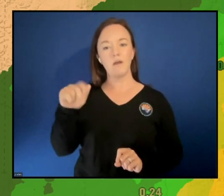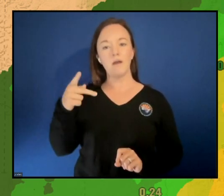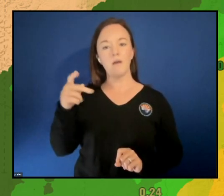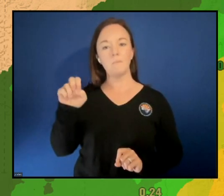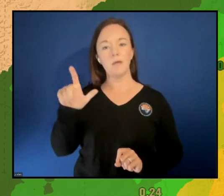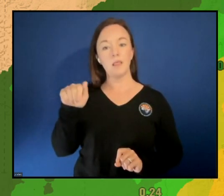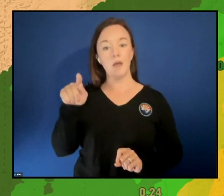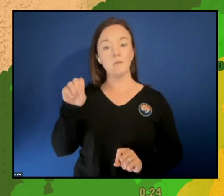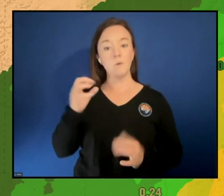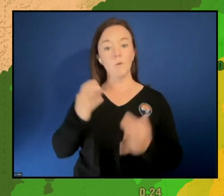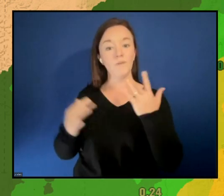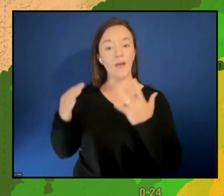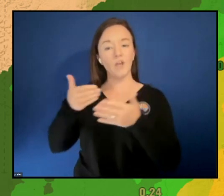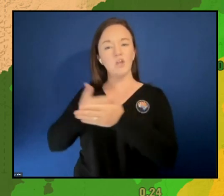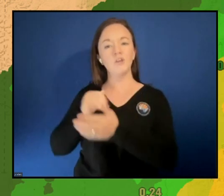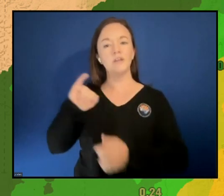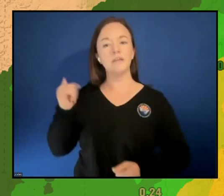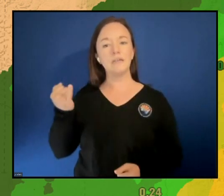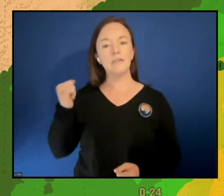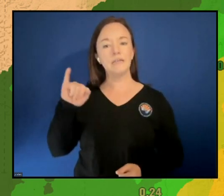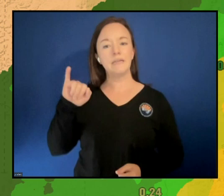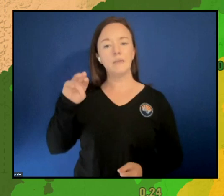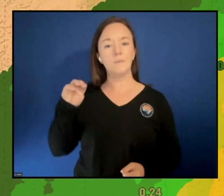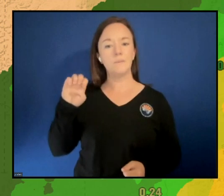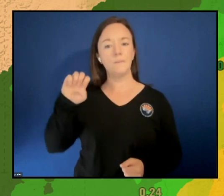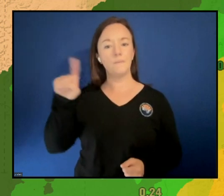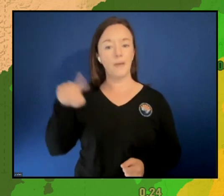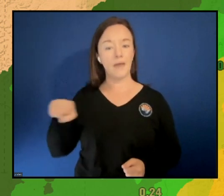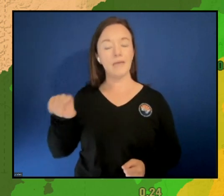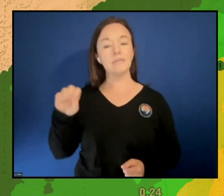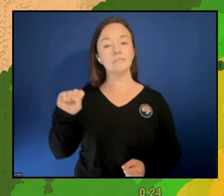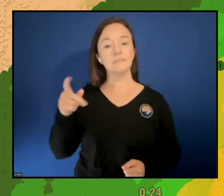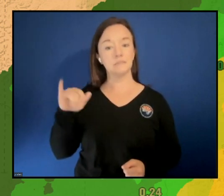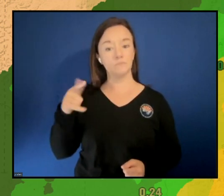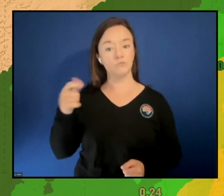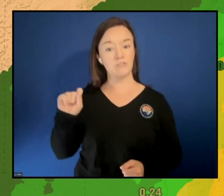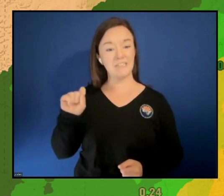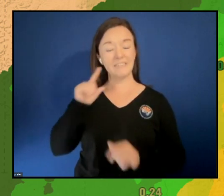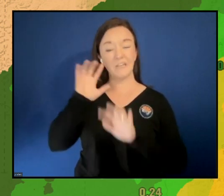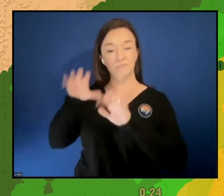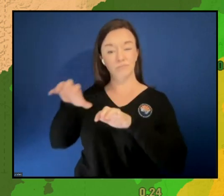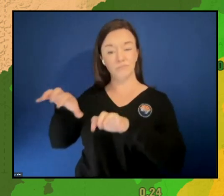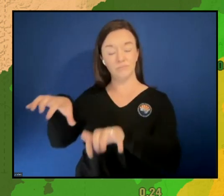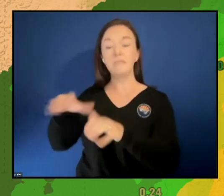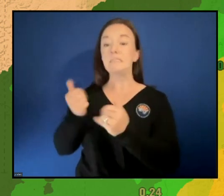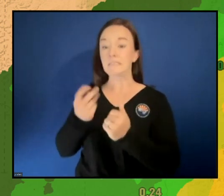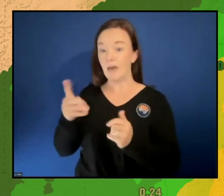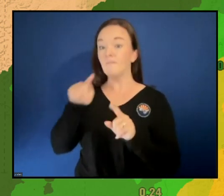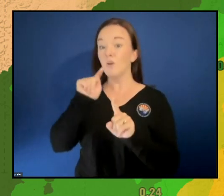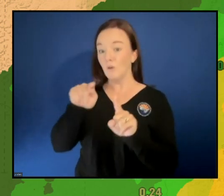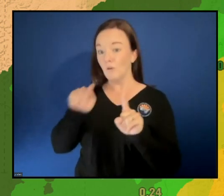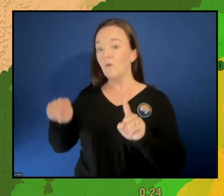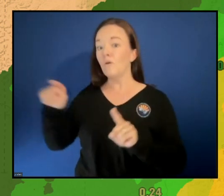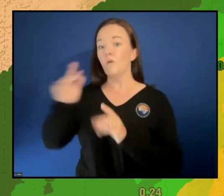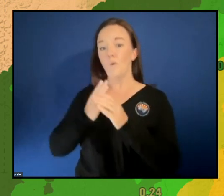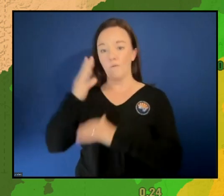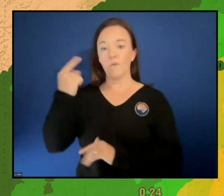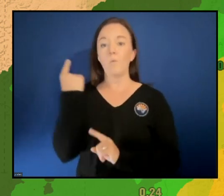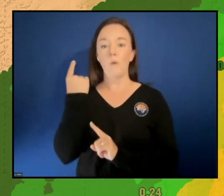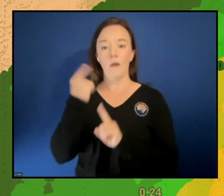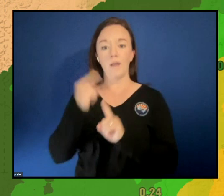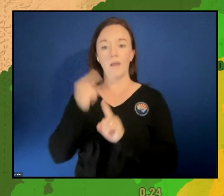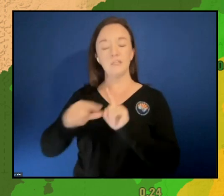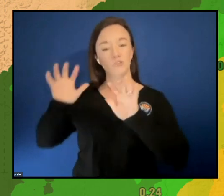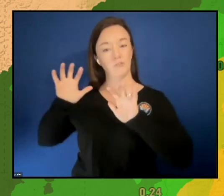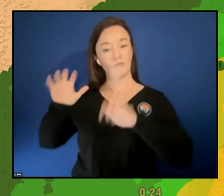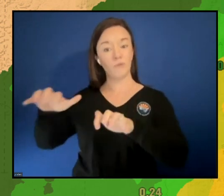out near Jemez Springs. That they had several places that had over an inch of rain with these thunderstorms as they move